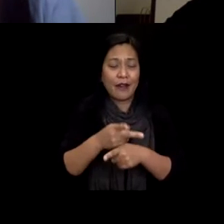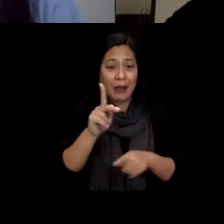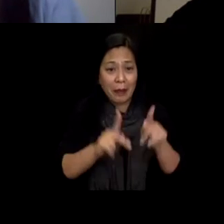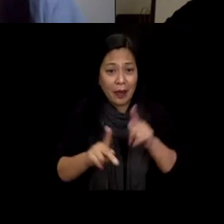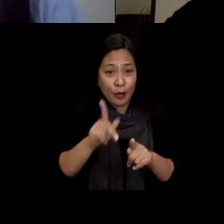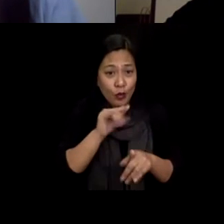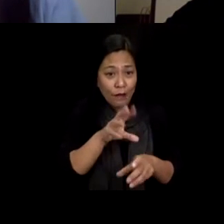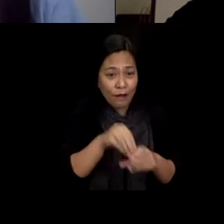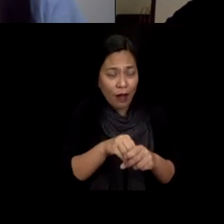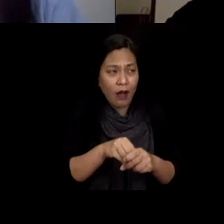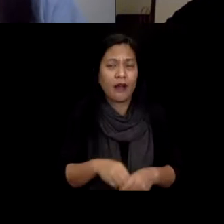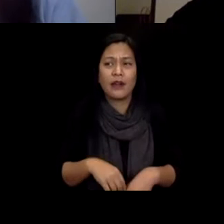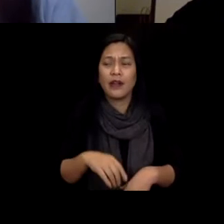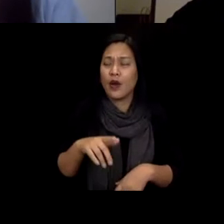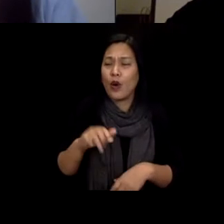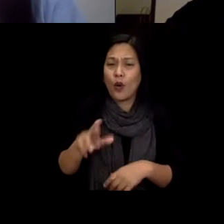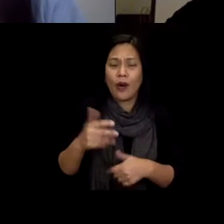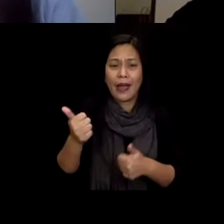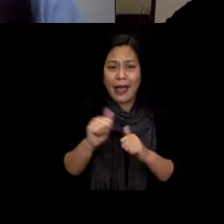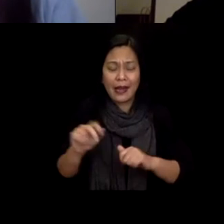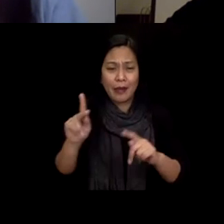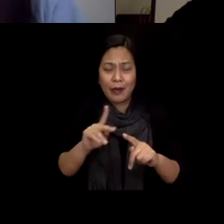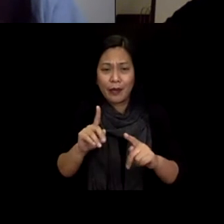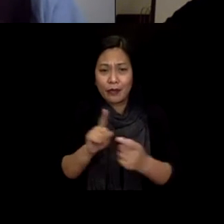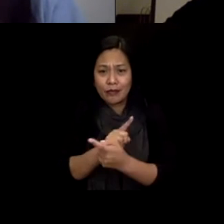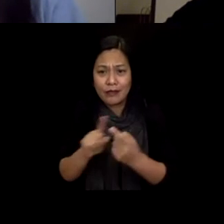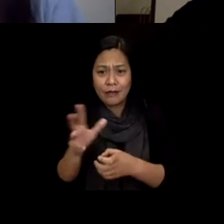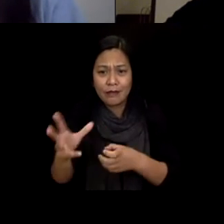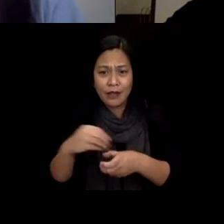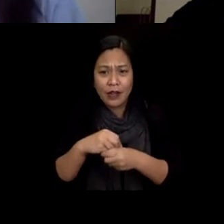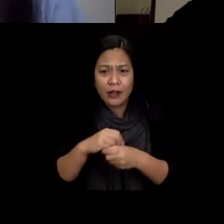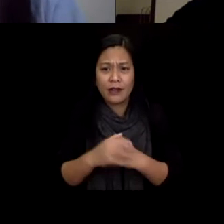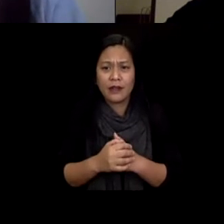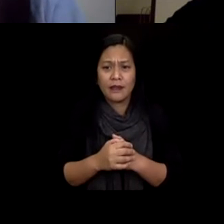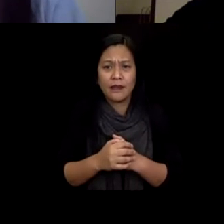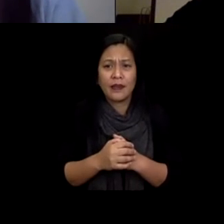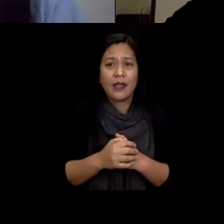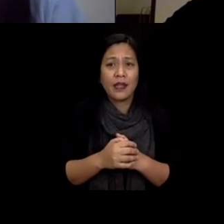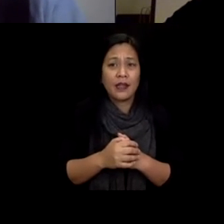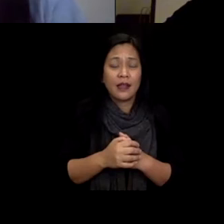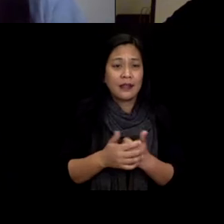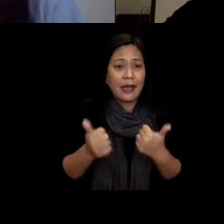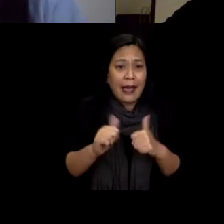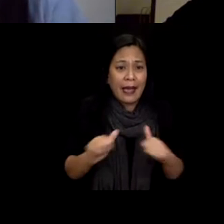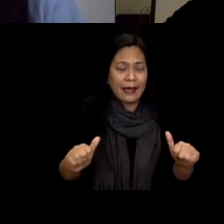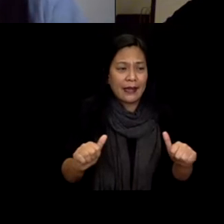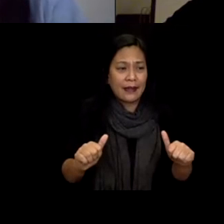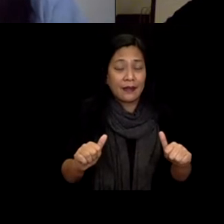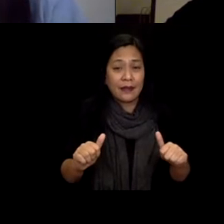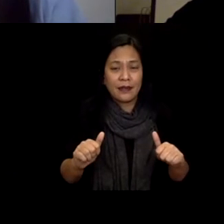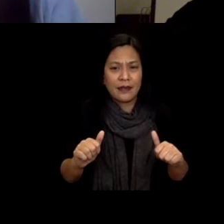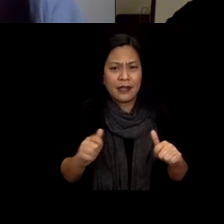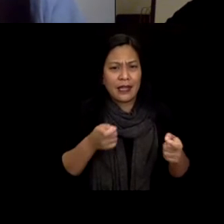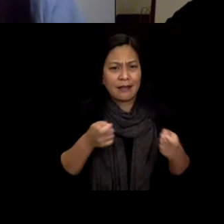and the folks that you'll encounter in that programming process. Or perhaps if there's no answer currently, what